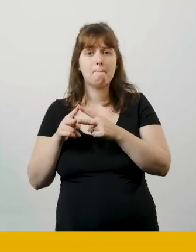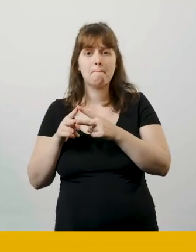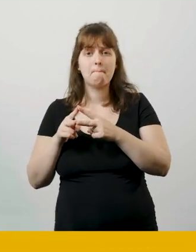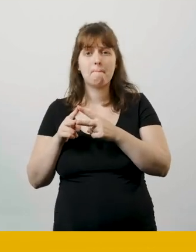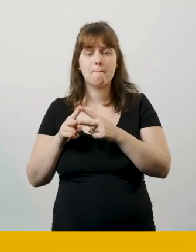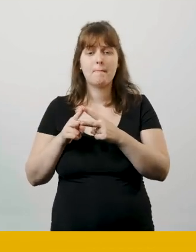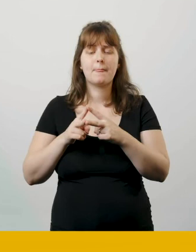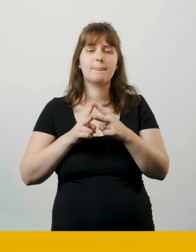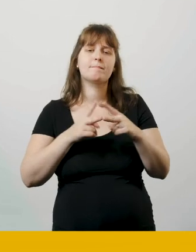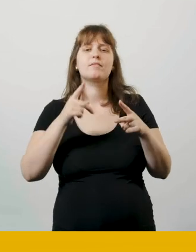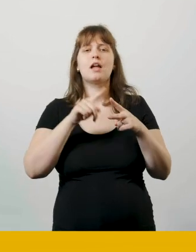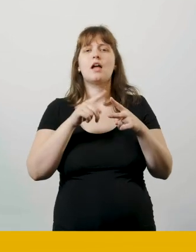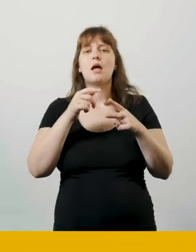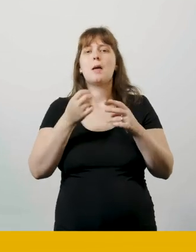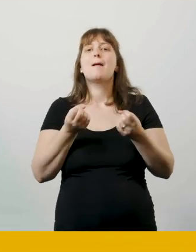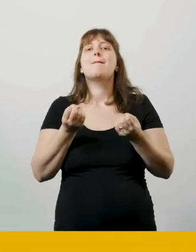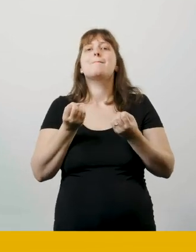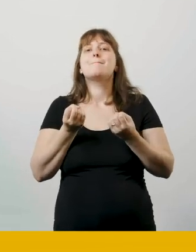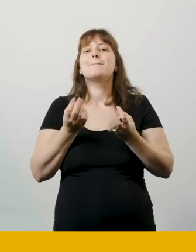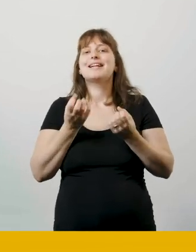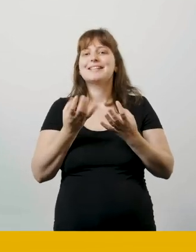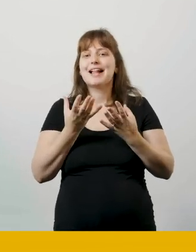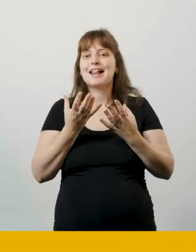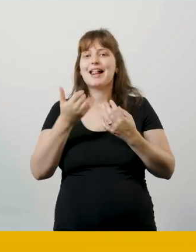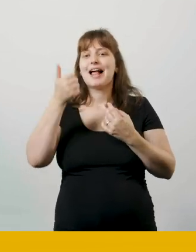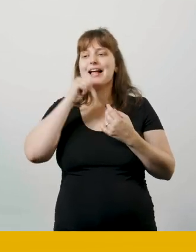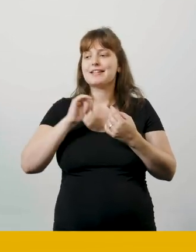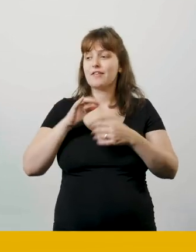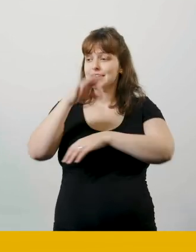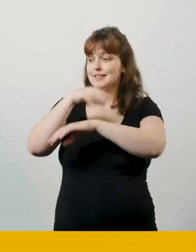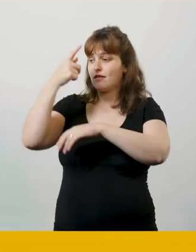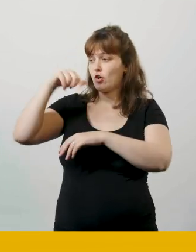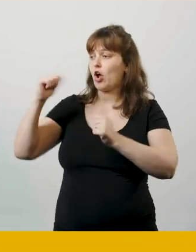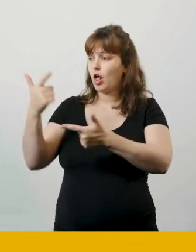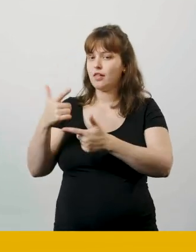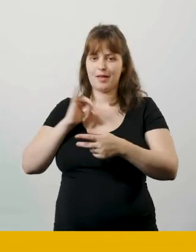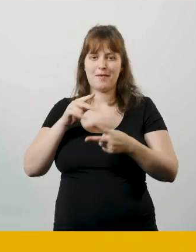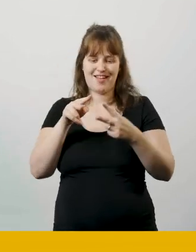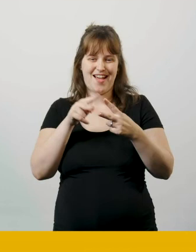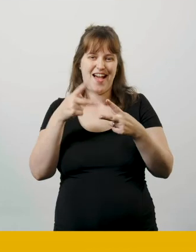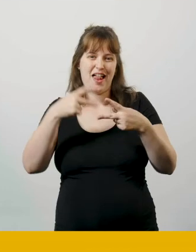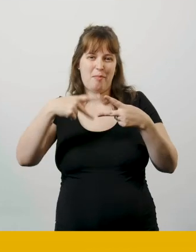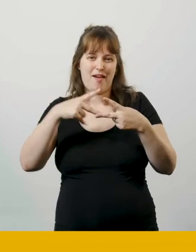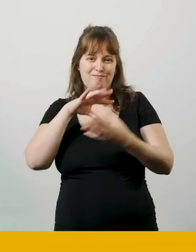Usually, when you succeed in doing a design for all, you have both of those. But